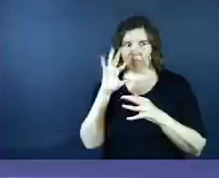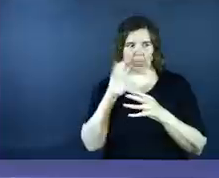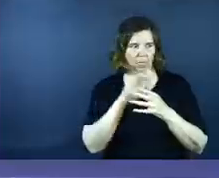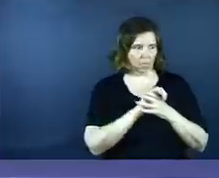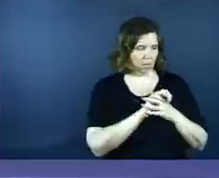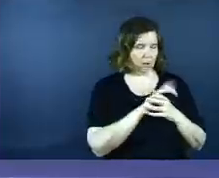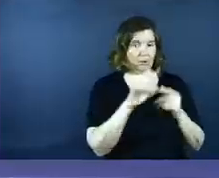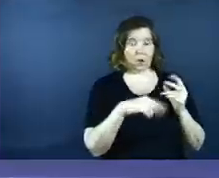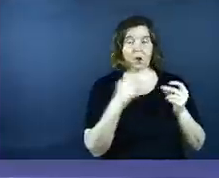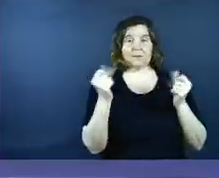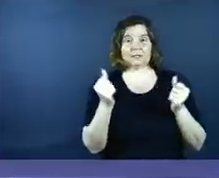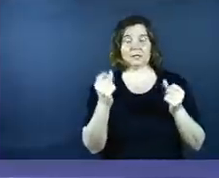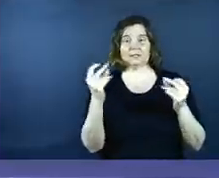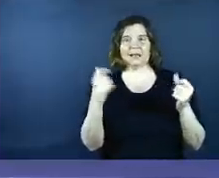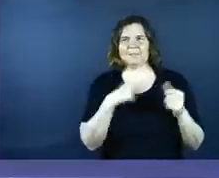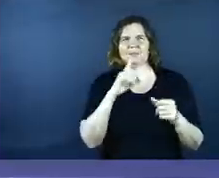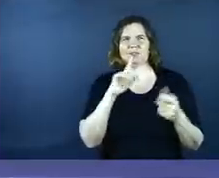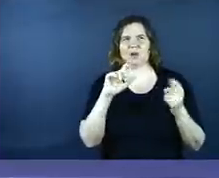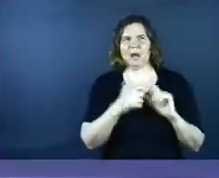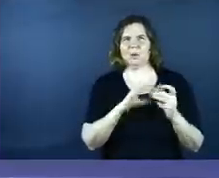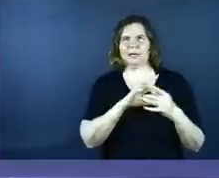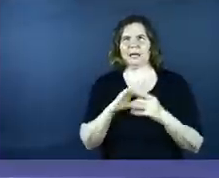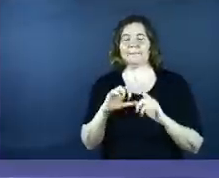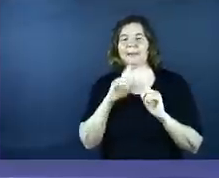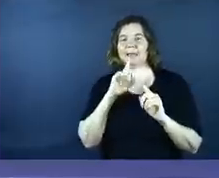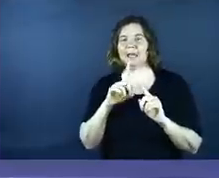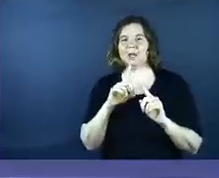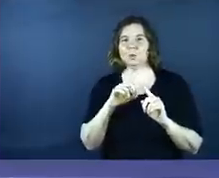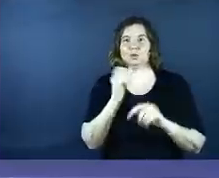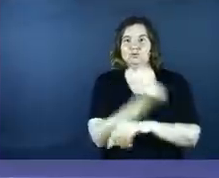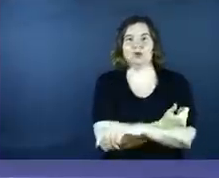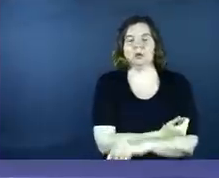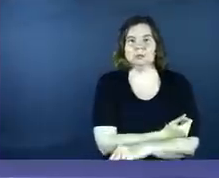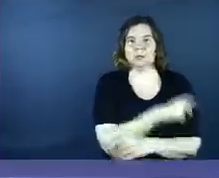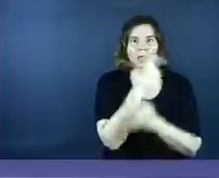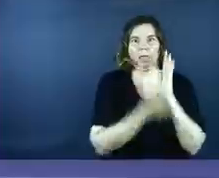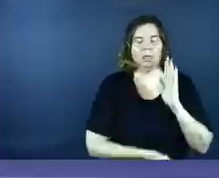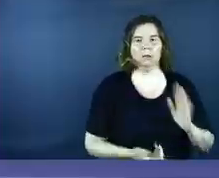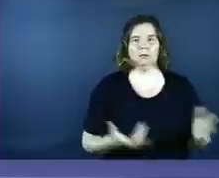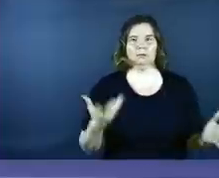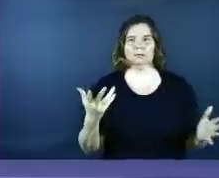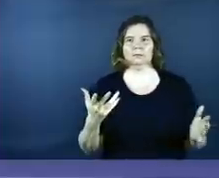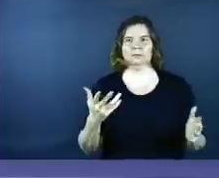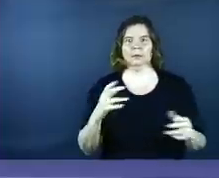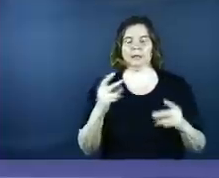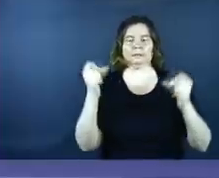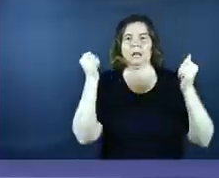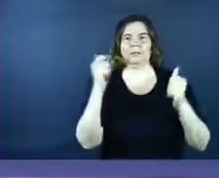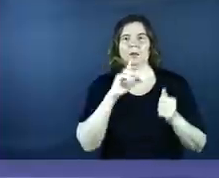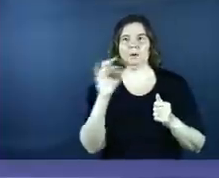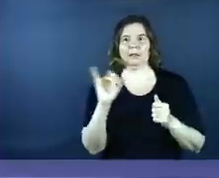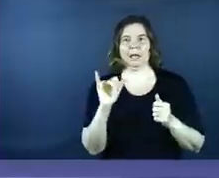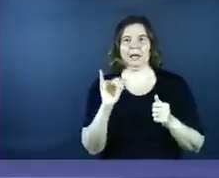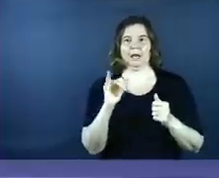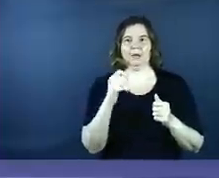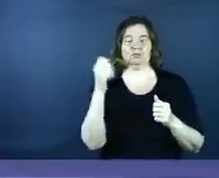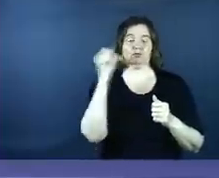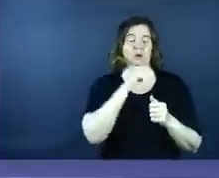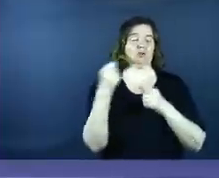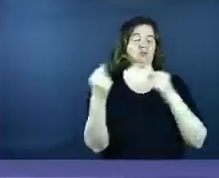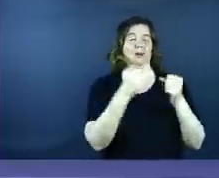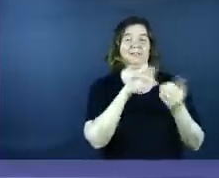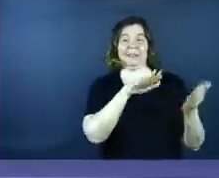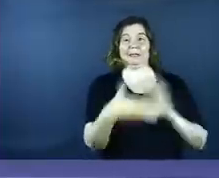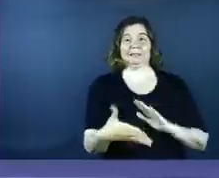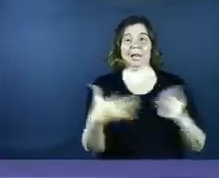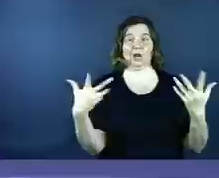evolution, all of a sudden, suddenly, I'm not sure how it connected, but they were into drugs. And suddenly they were like drunk driving and they died